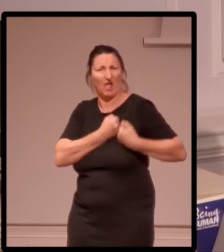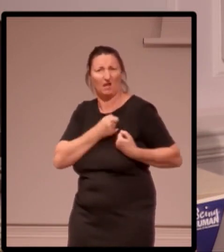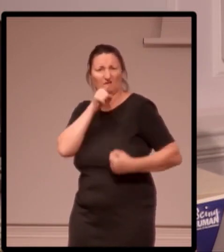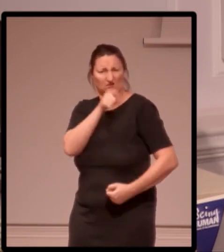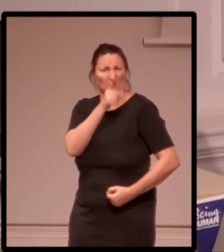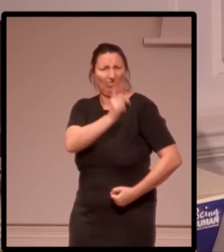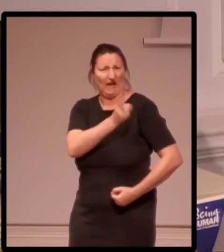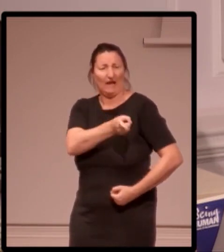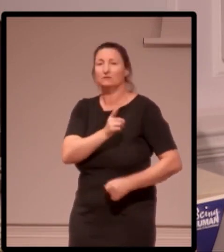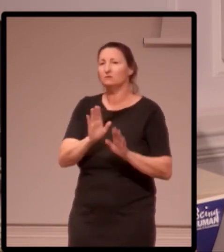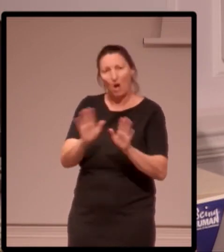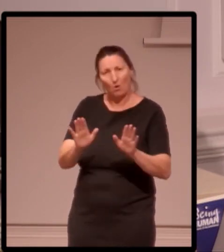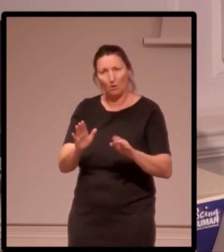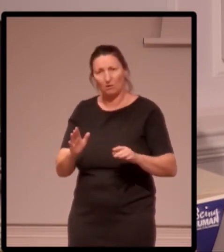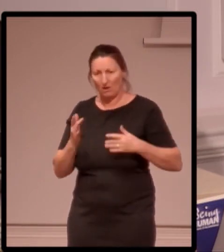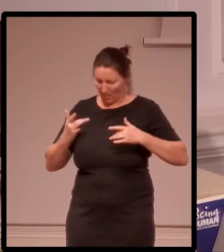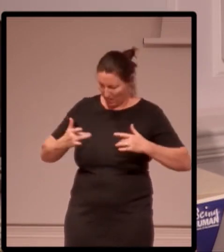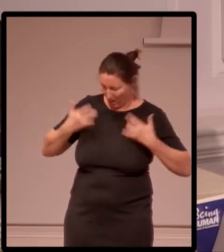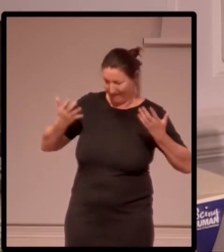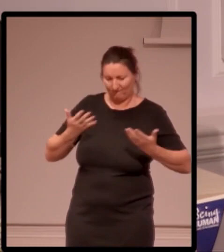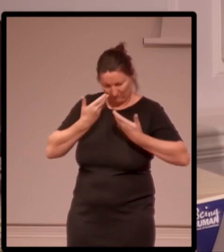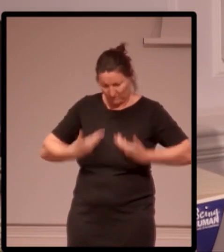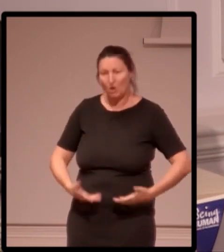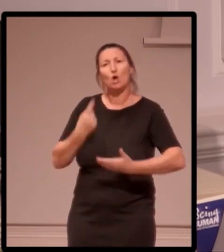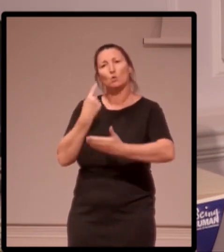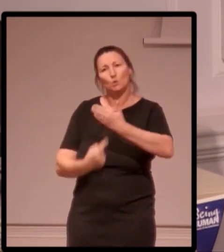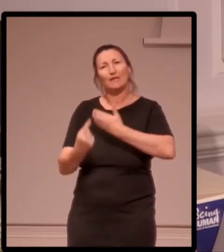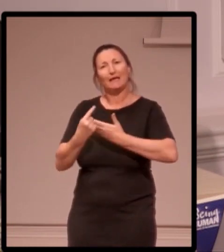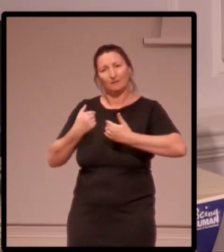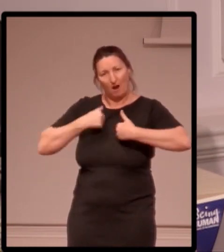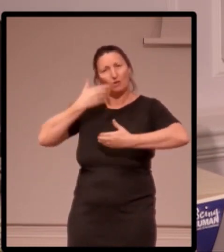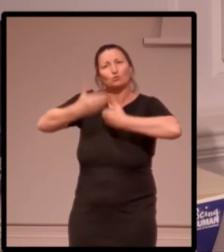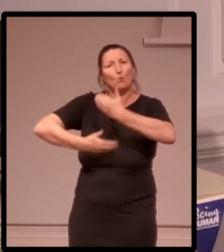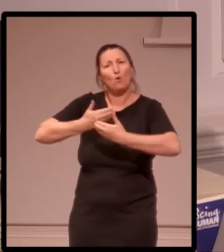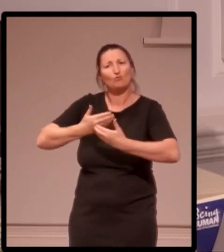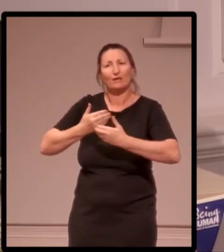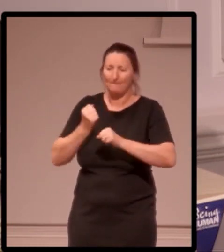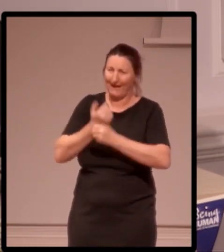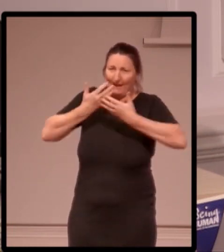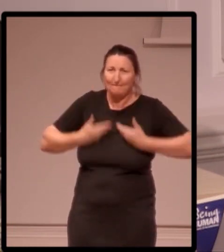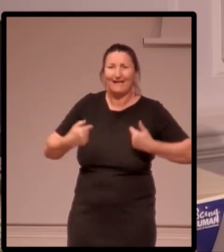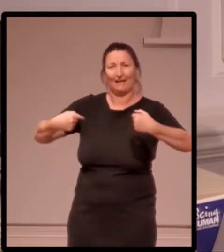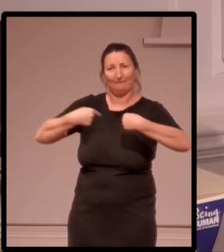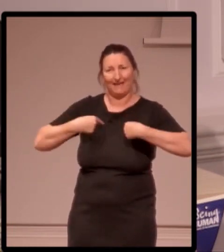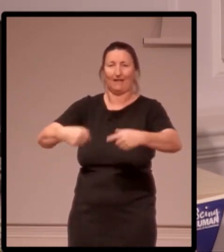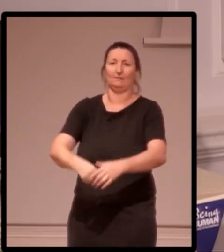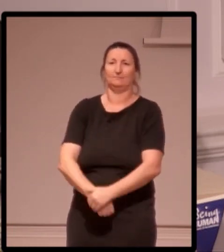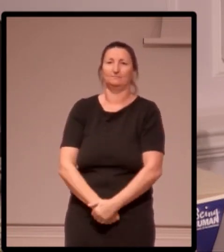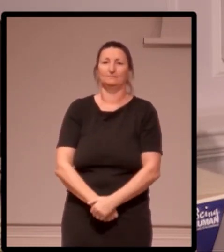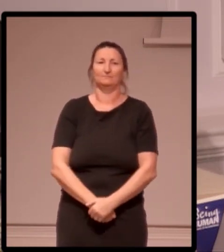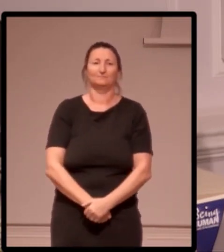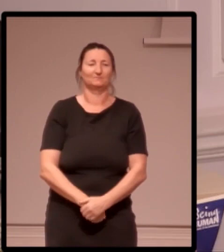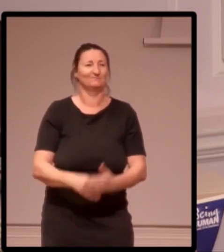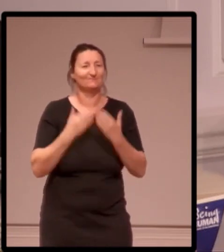disease, but a life as unique as the stories that make me, me. Thank you.